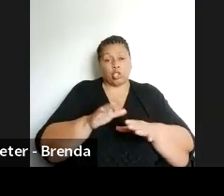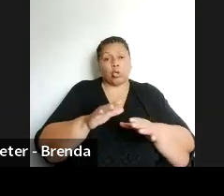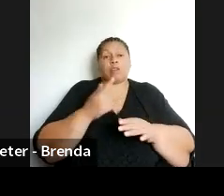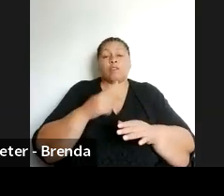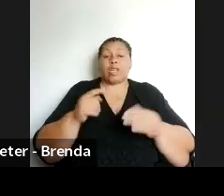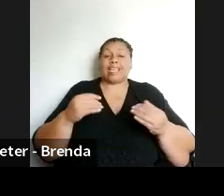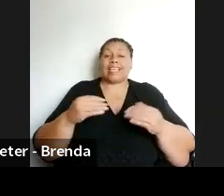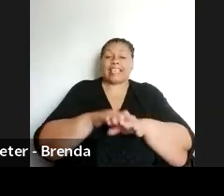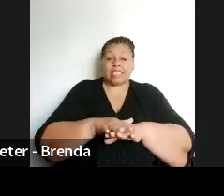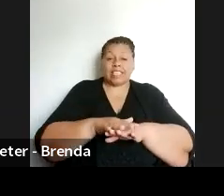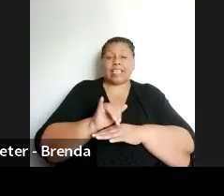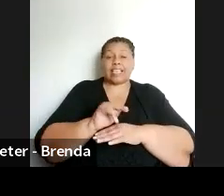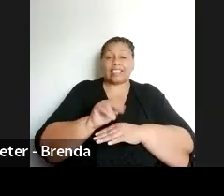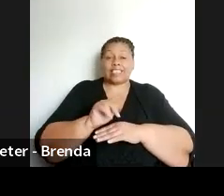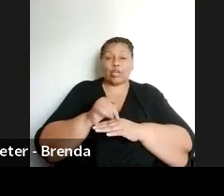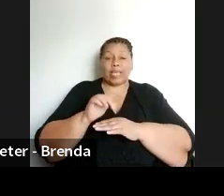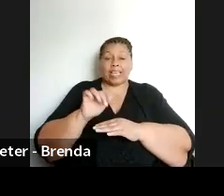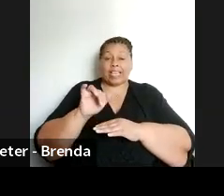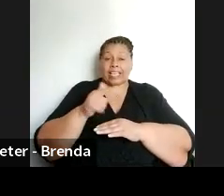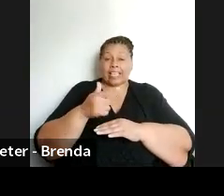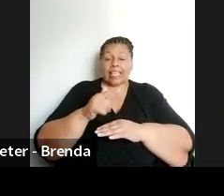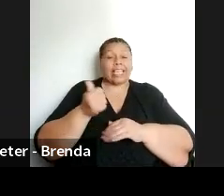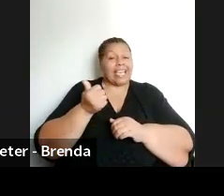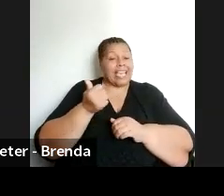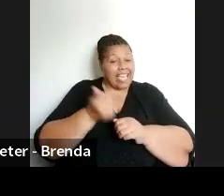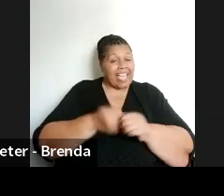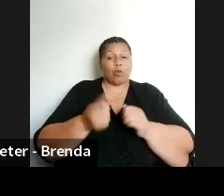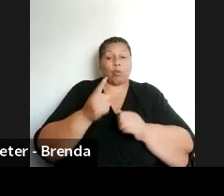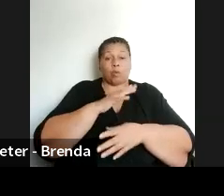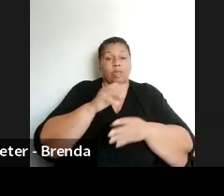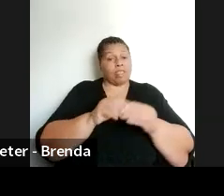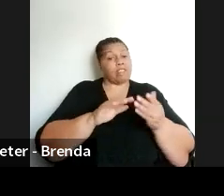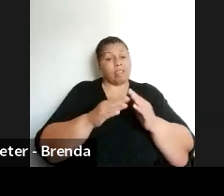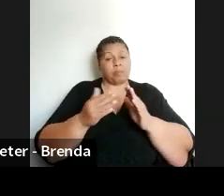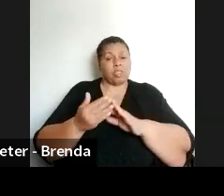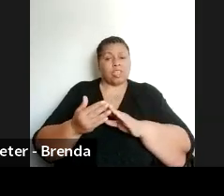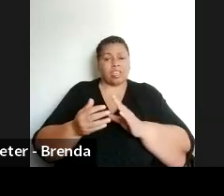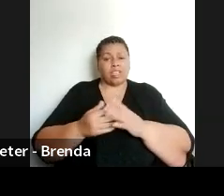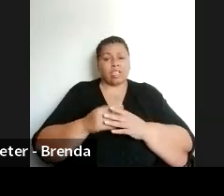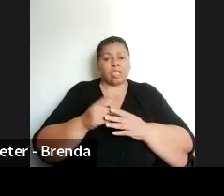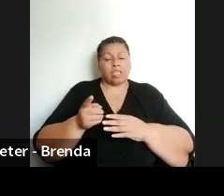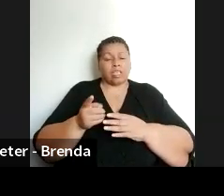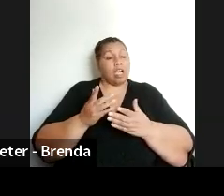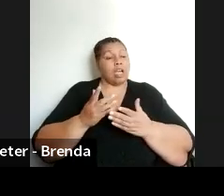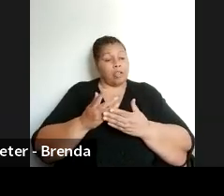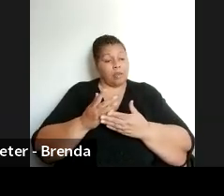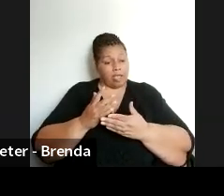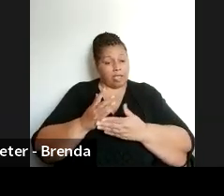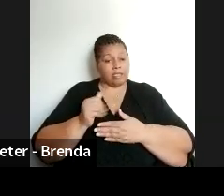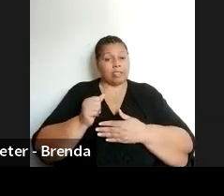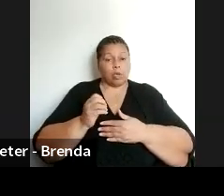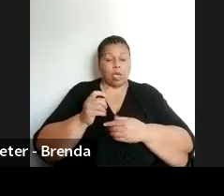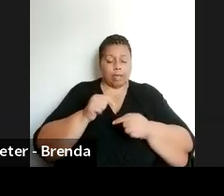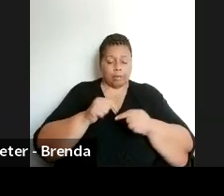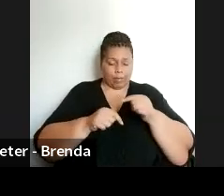integrating everyone in the community. All right, so I'm gonna go back